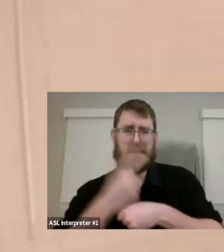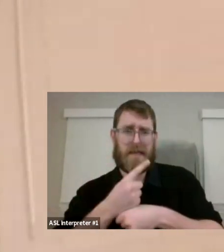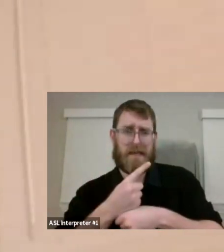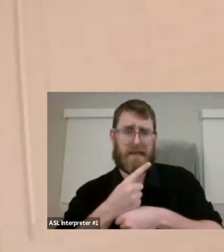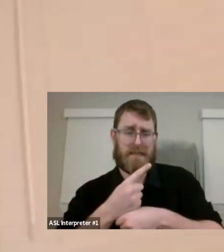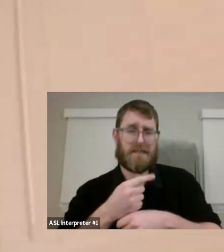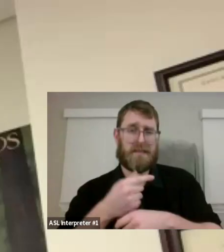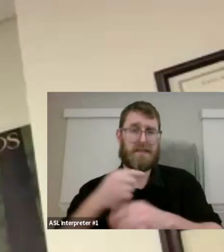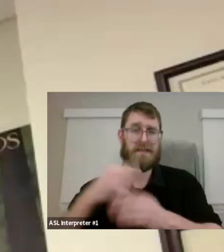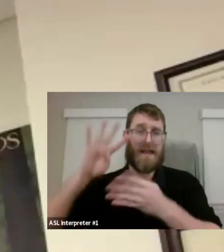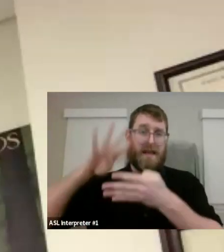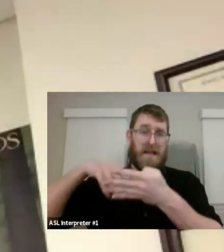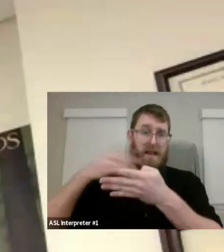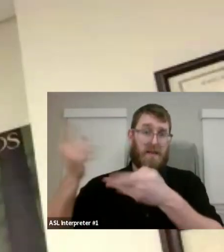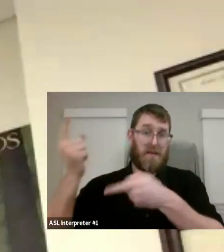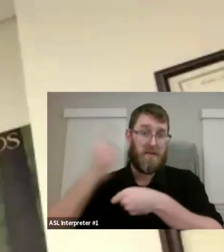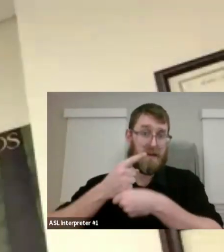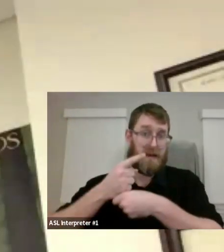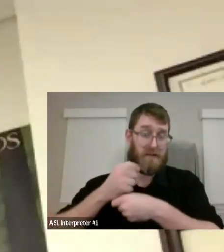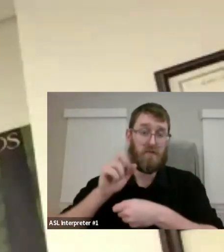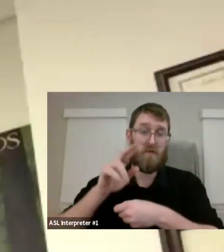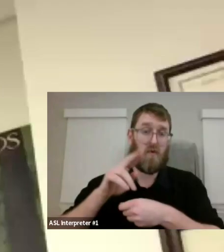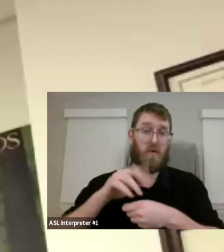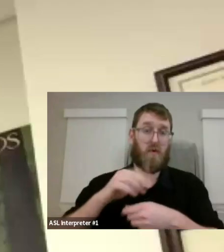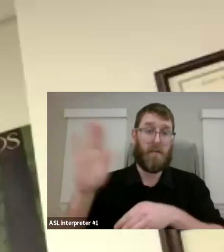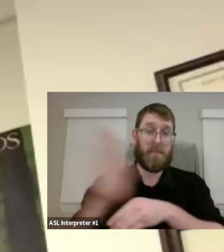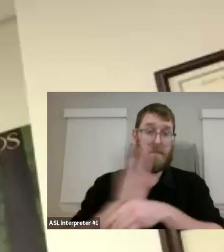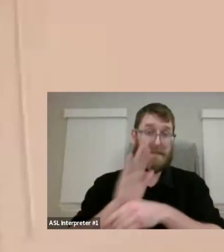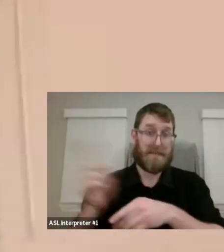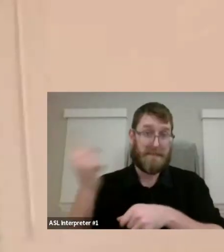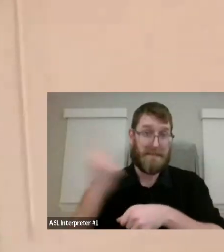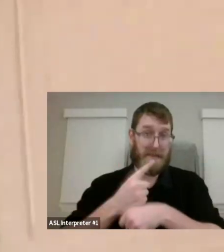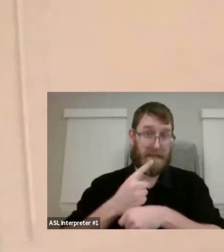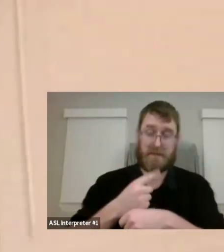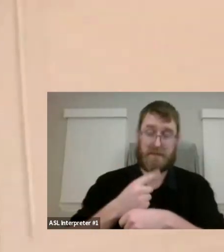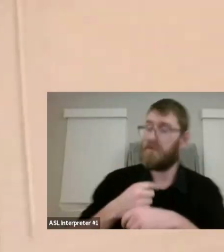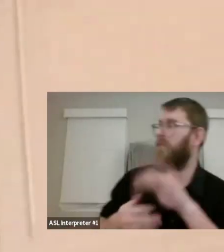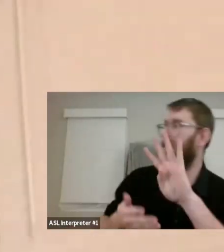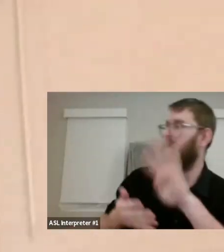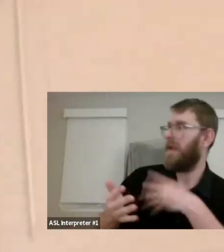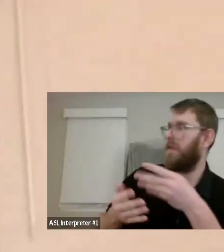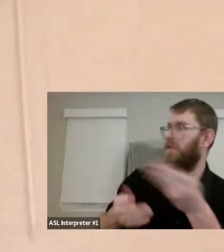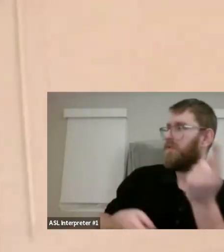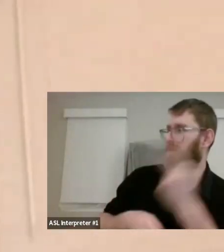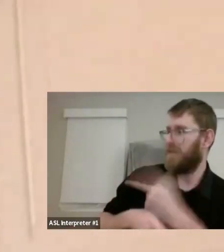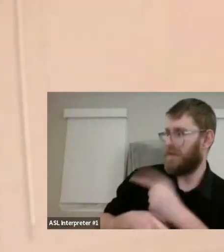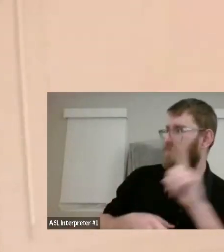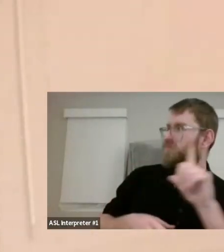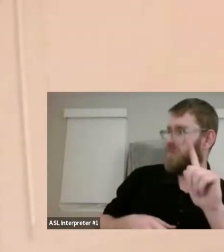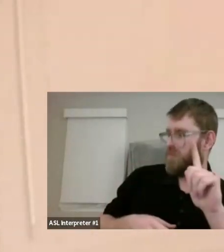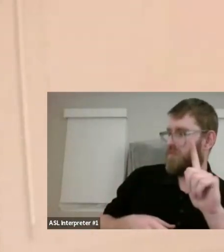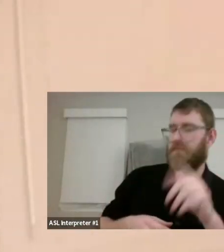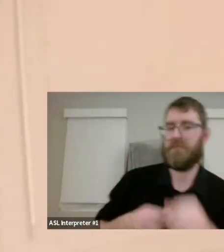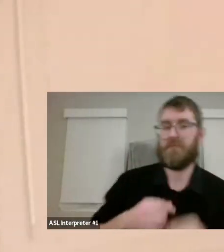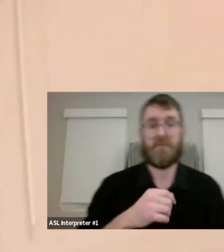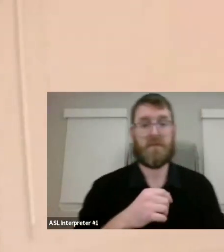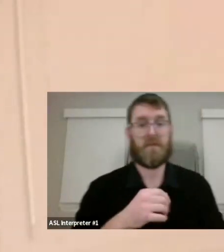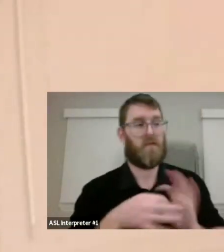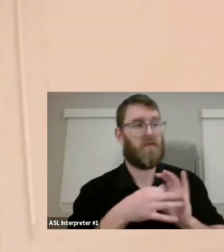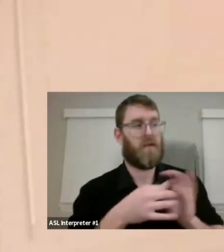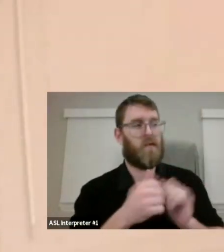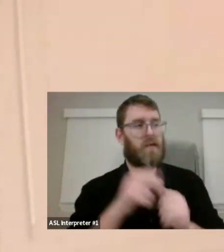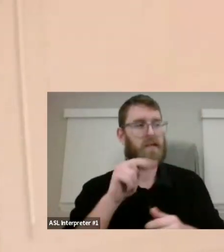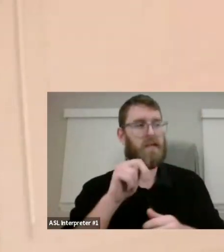business days? 21 days, calendar days. There we go. Okay. So regarding the notes, and it